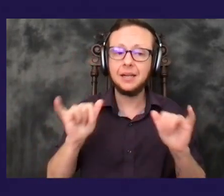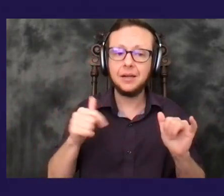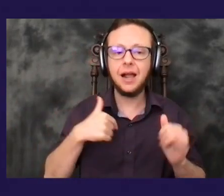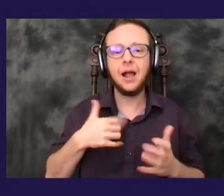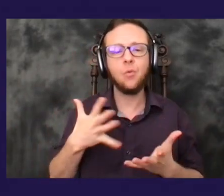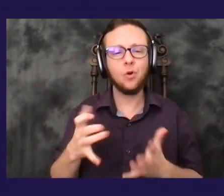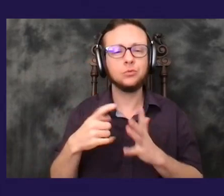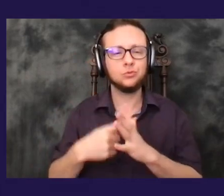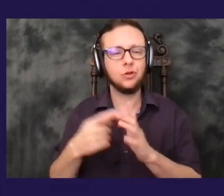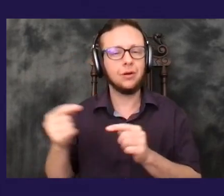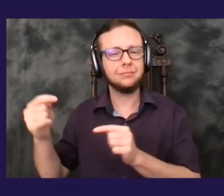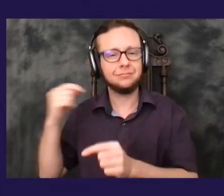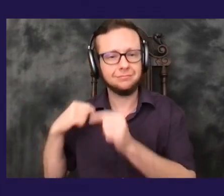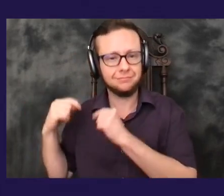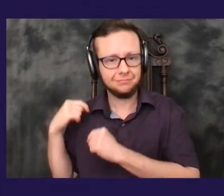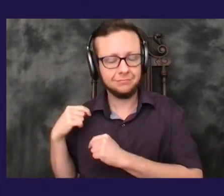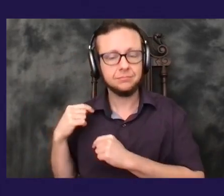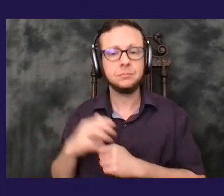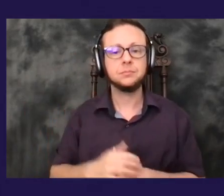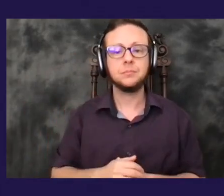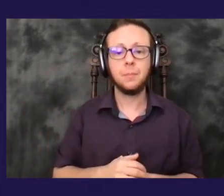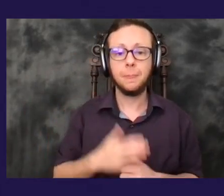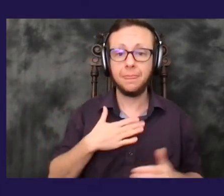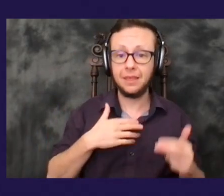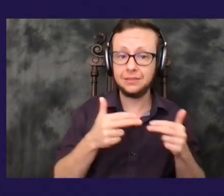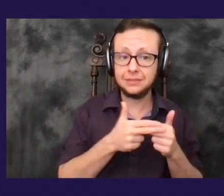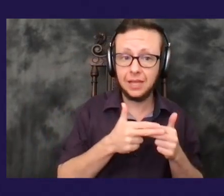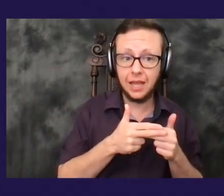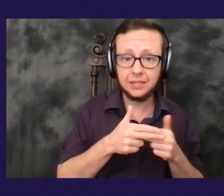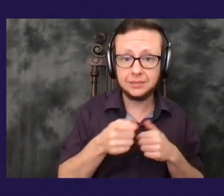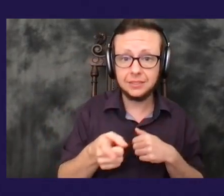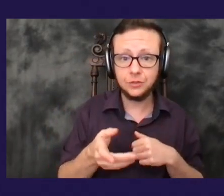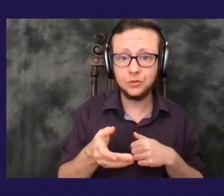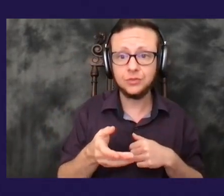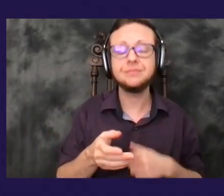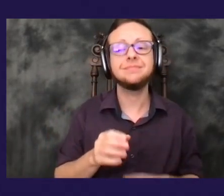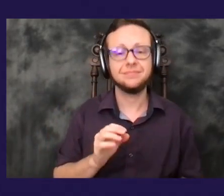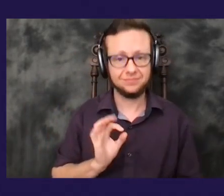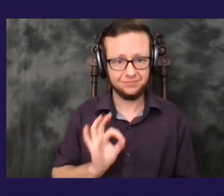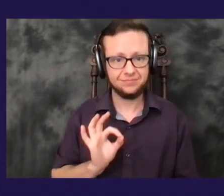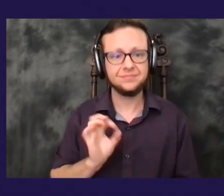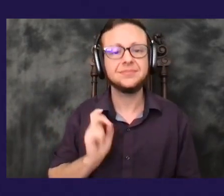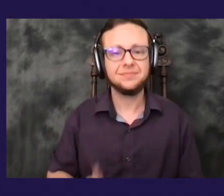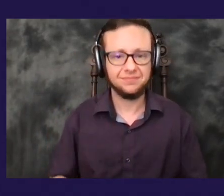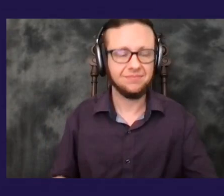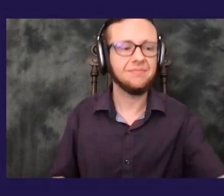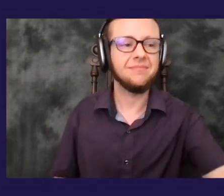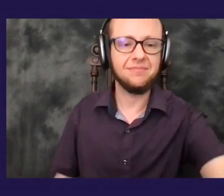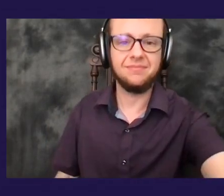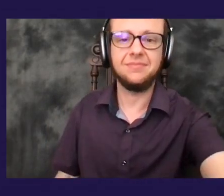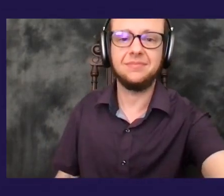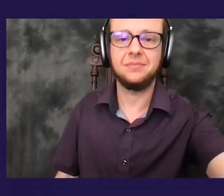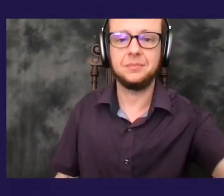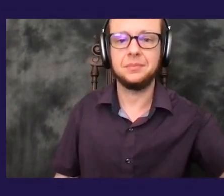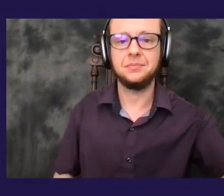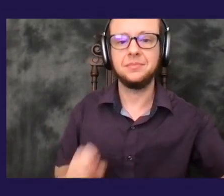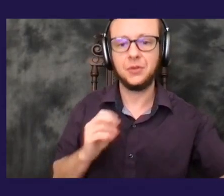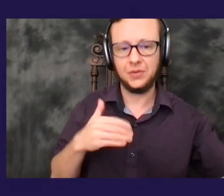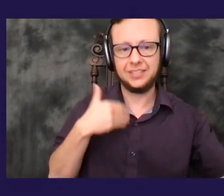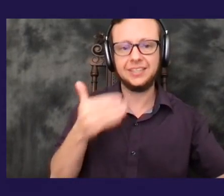upstream. Are my slides showing at this point? They are. Okay, next slide then,